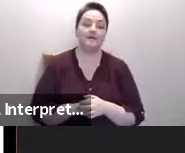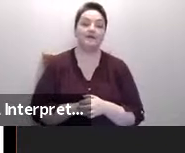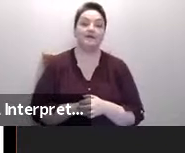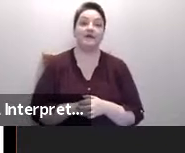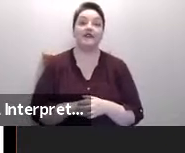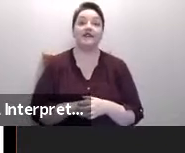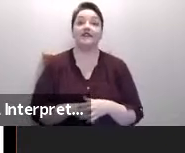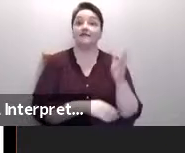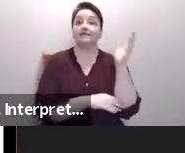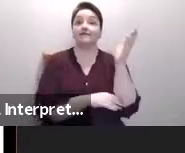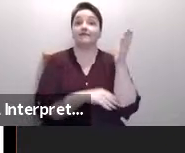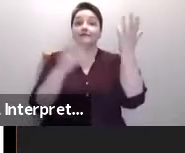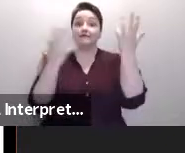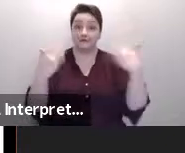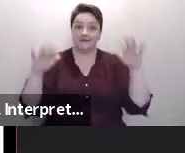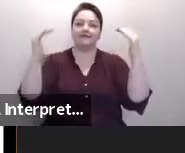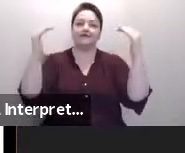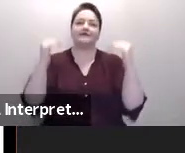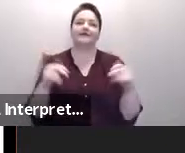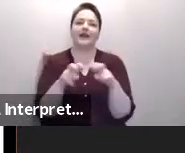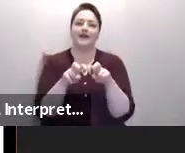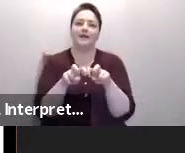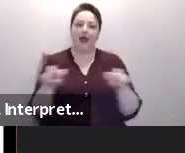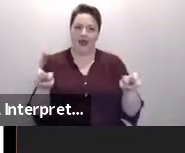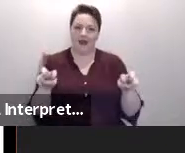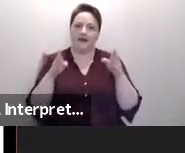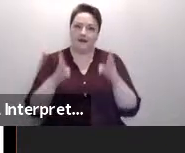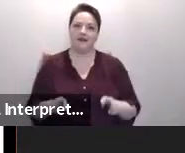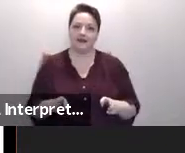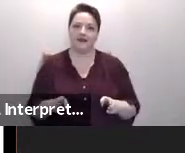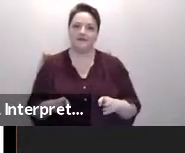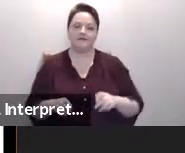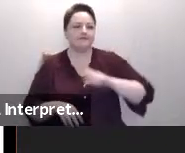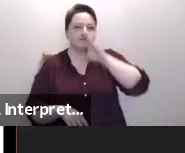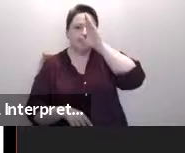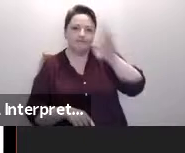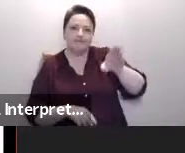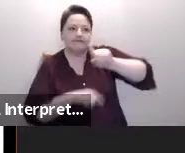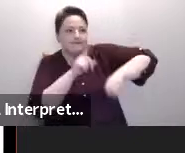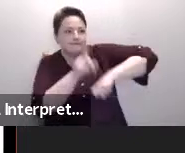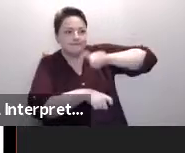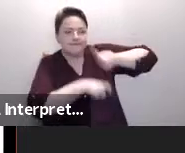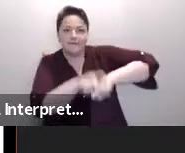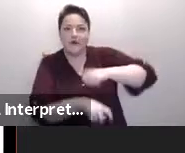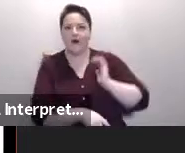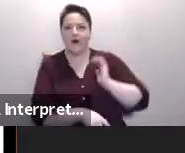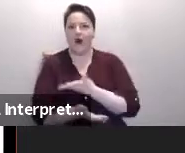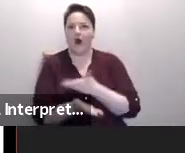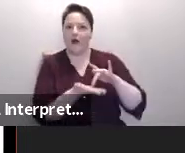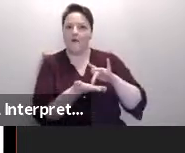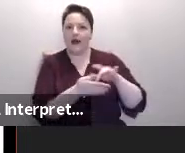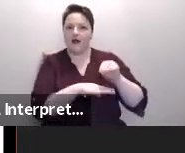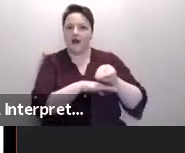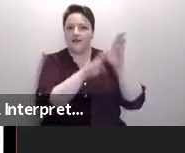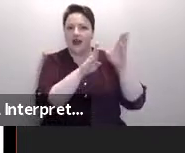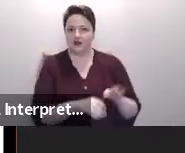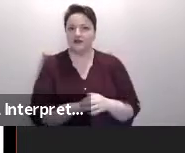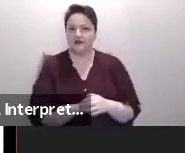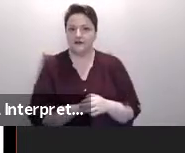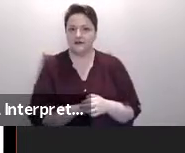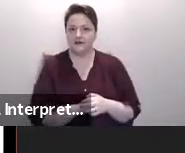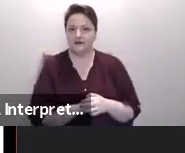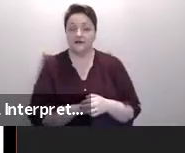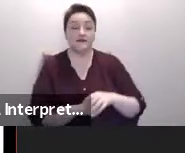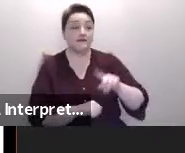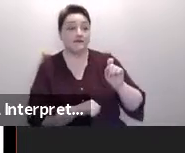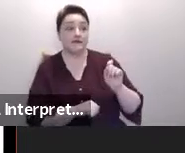session, panel members will be able to ask questions directly to our medical advisors tonight. We will ask that they ask